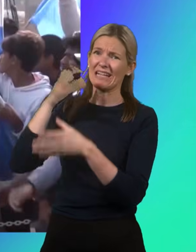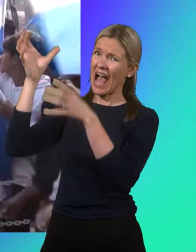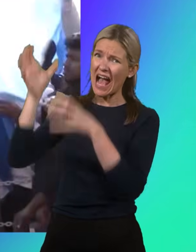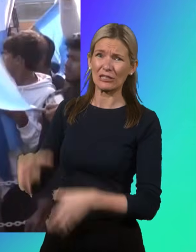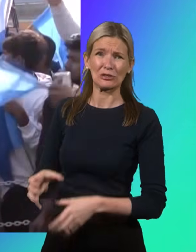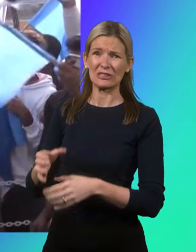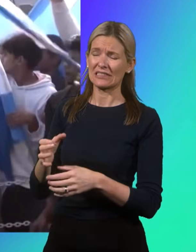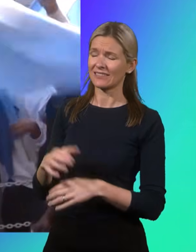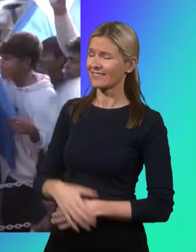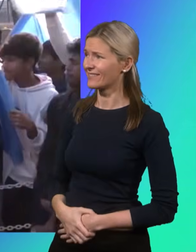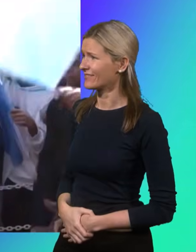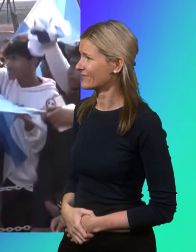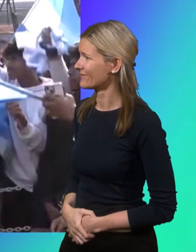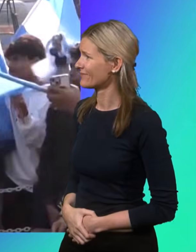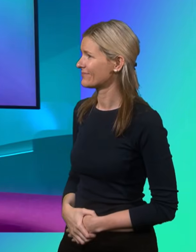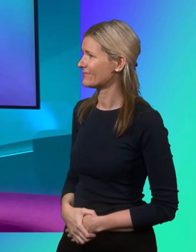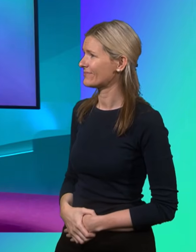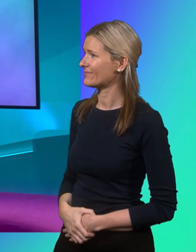wind.